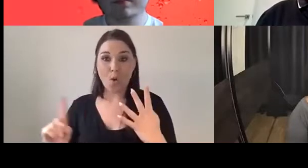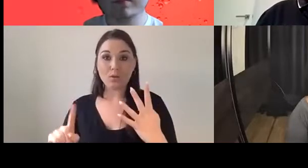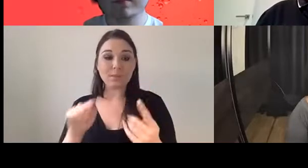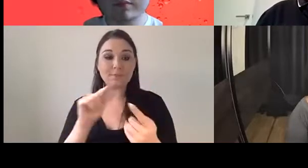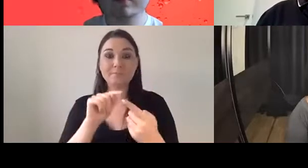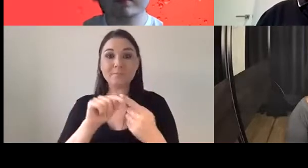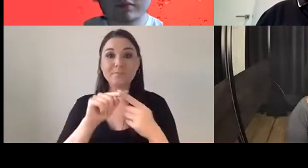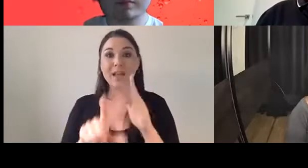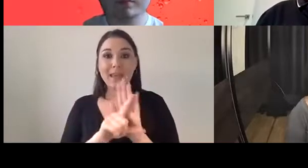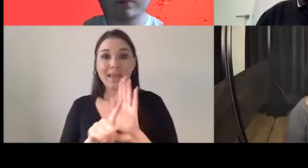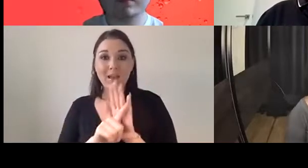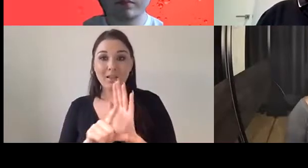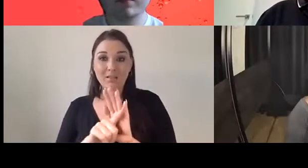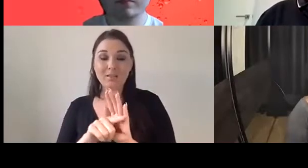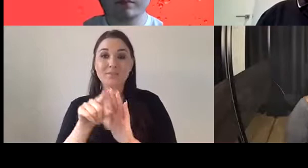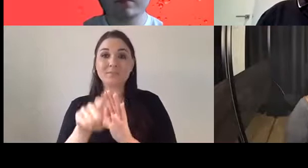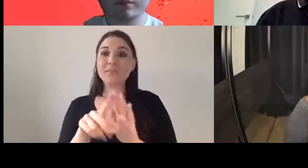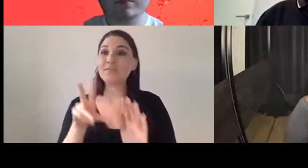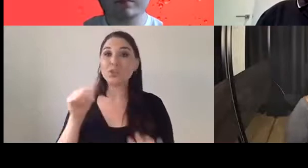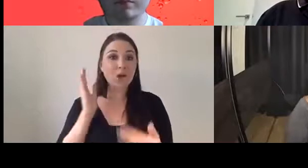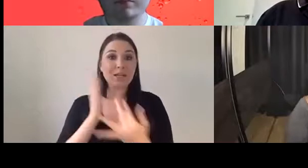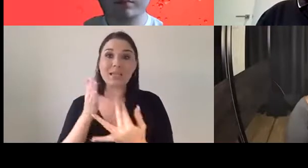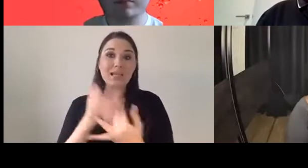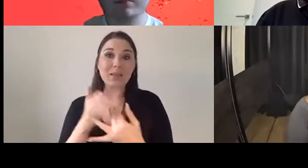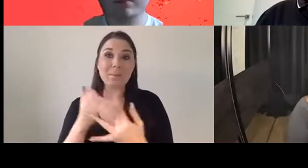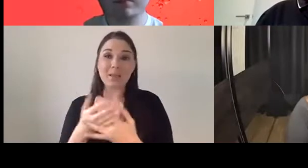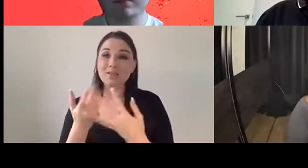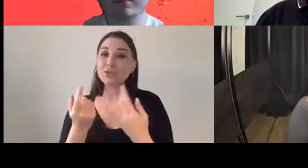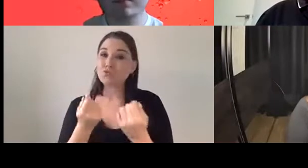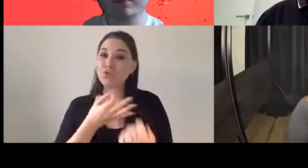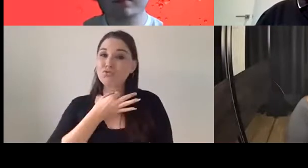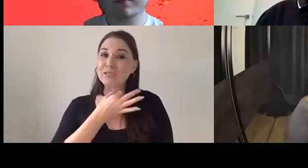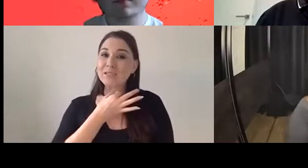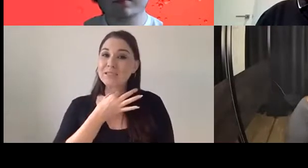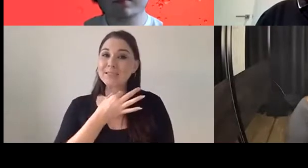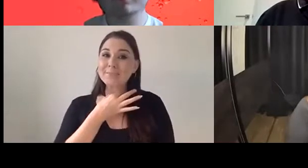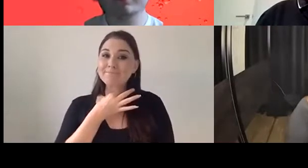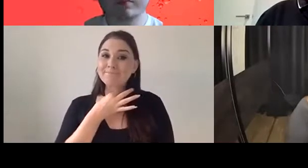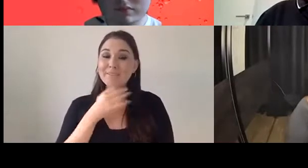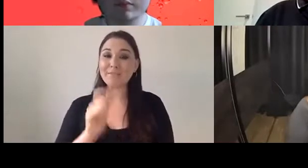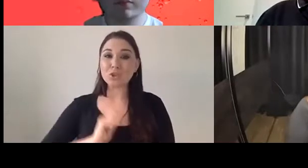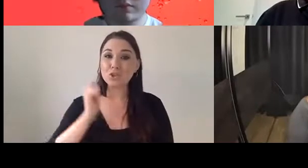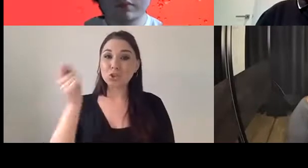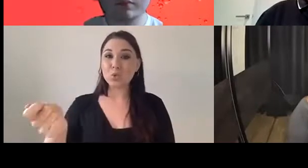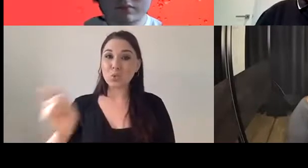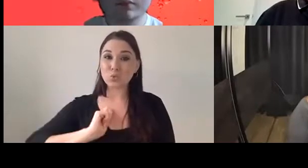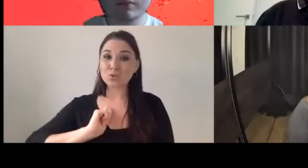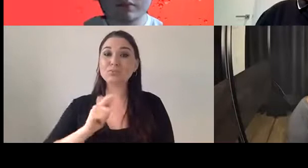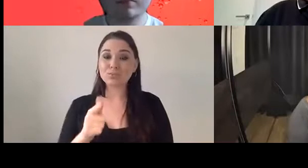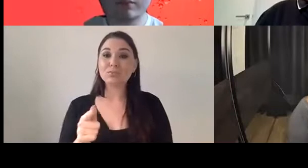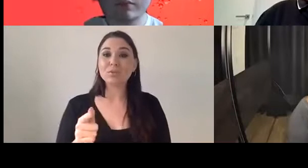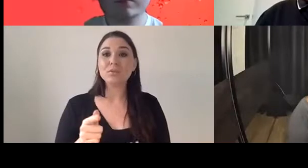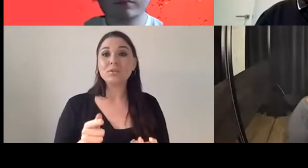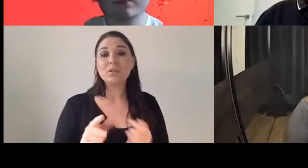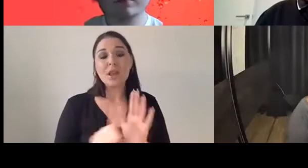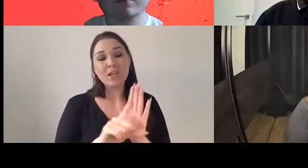case. If you're not accessible, you run the very real risk of being sued. And the way that legislation